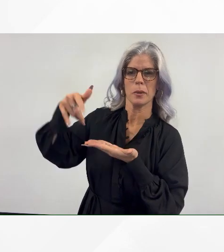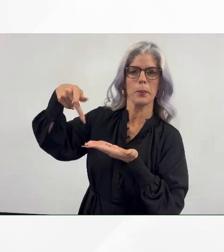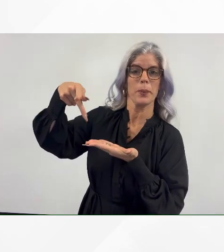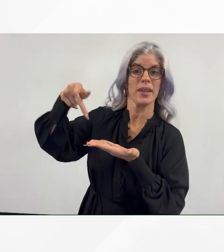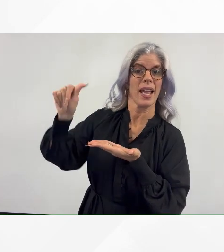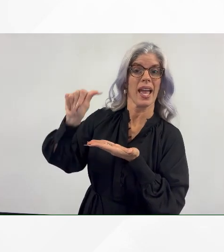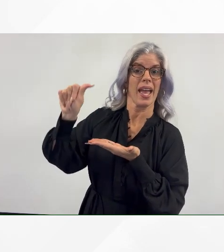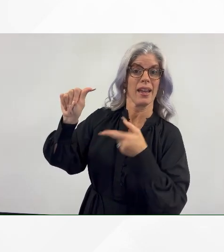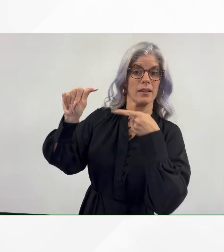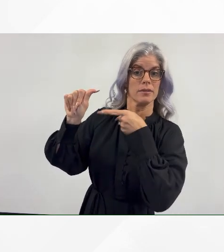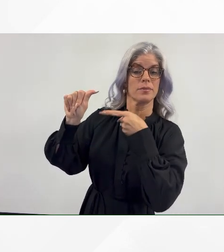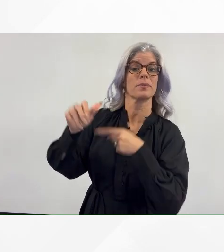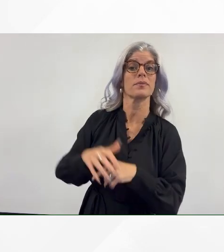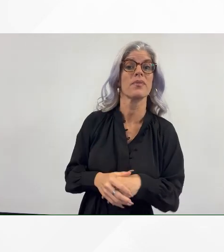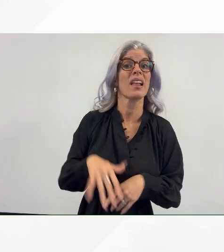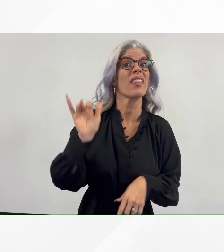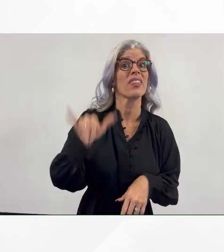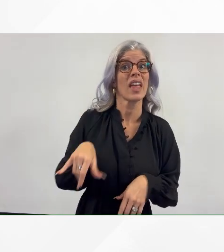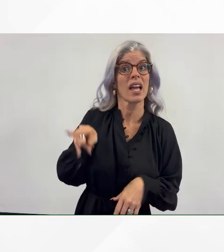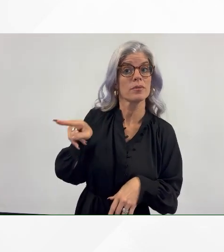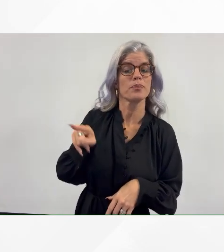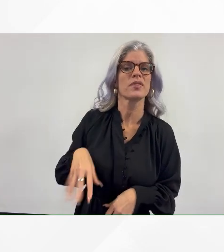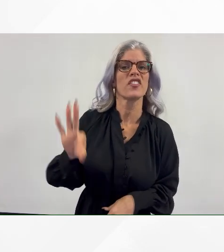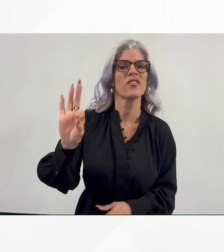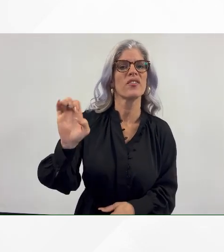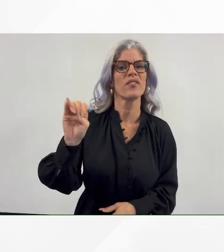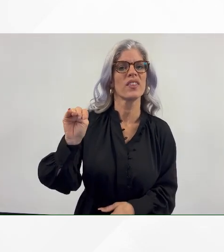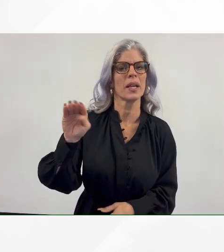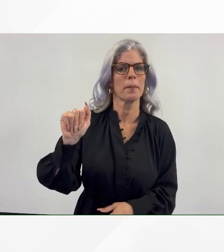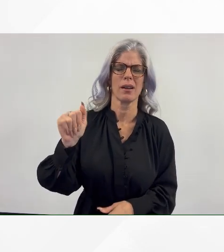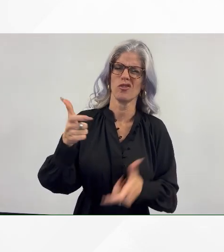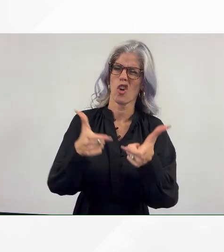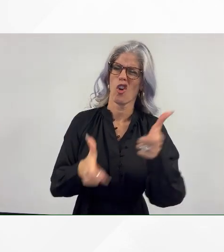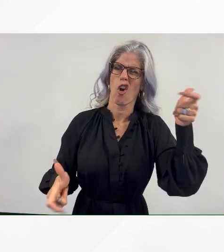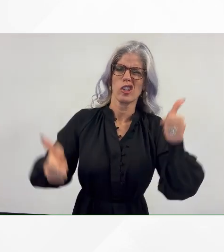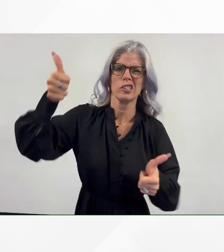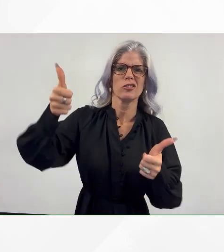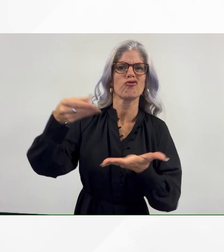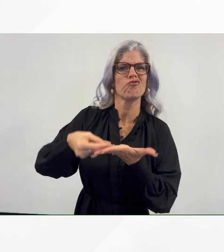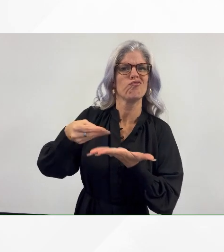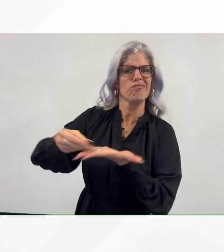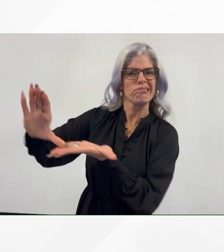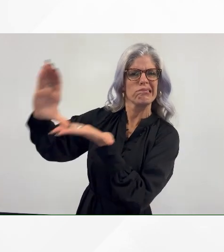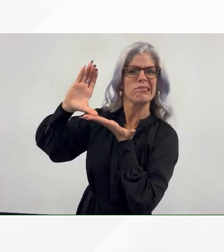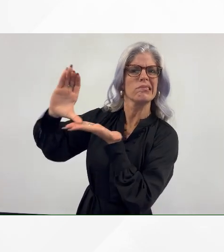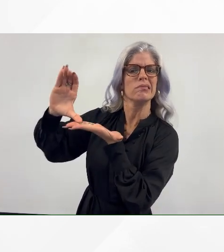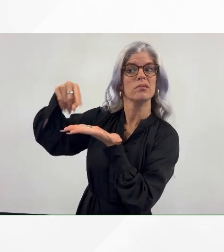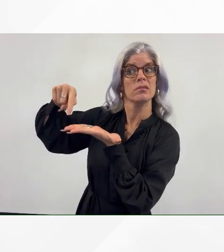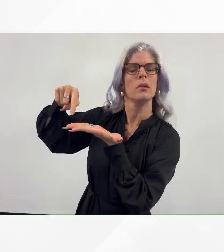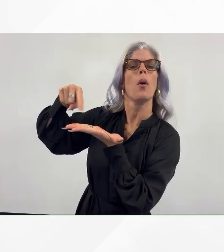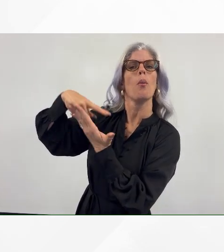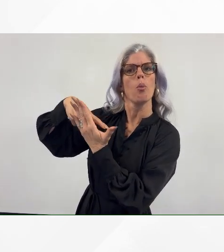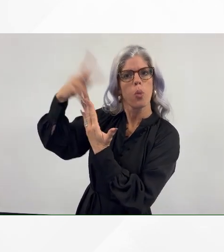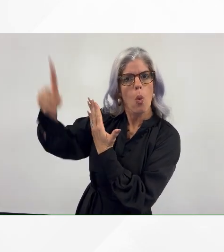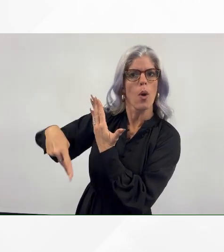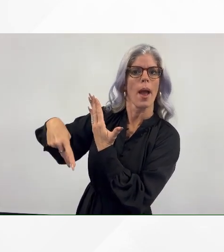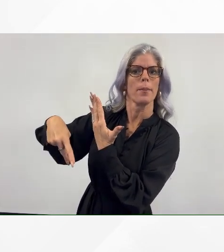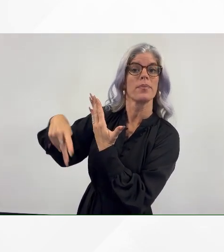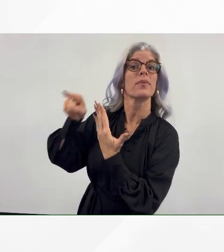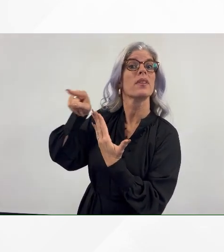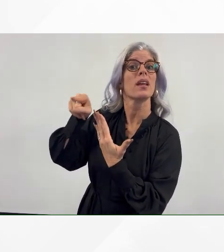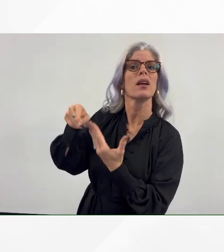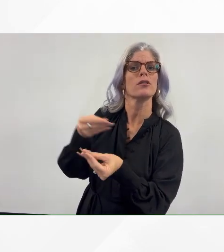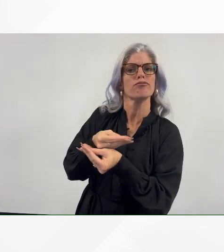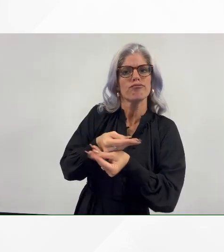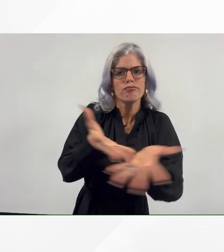Public Assistance, or PA, is FEMA's largest grant program, providing funds to assist communities responding to and recovering from